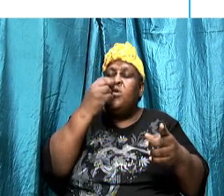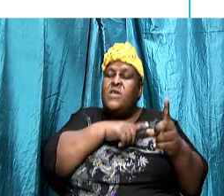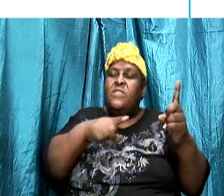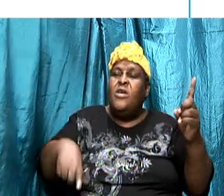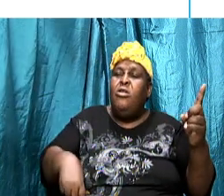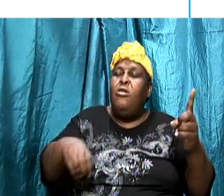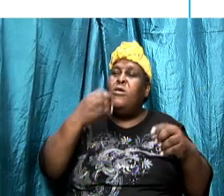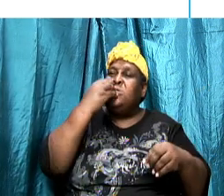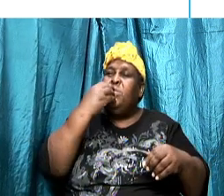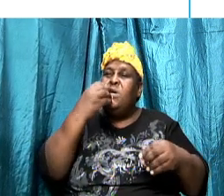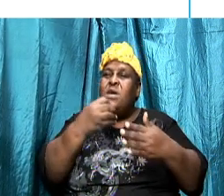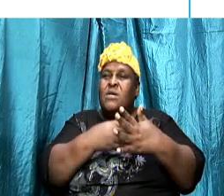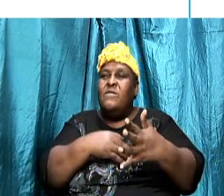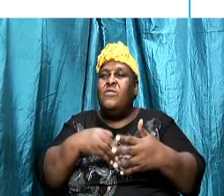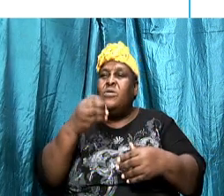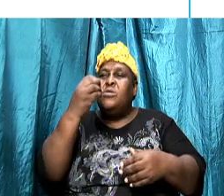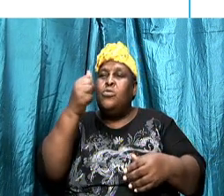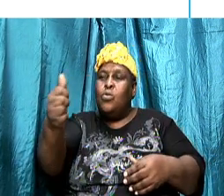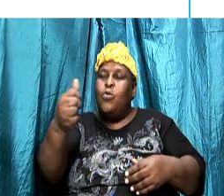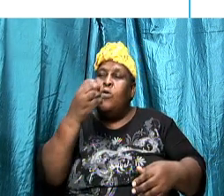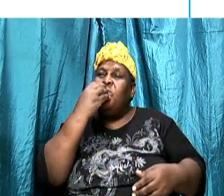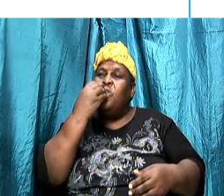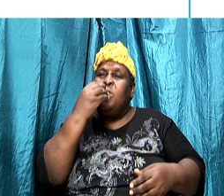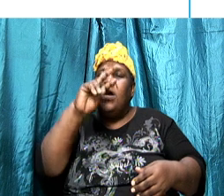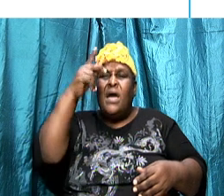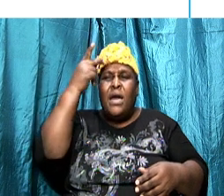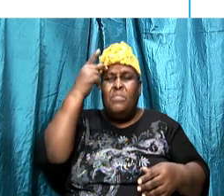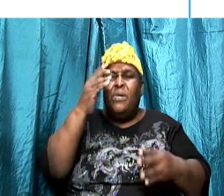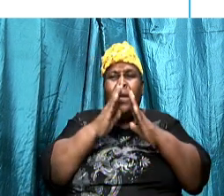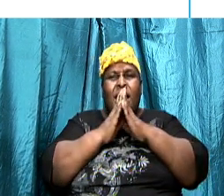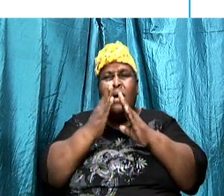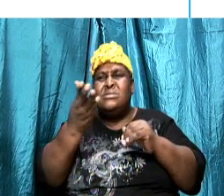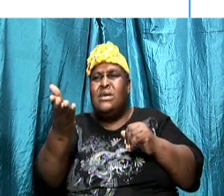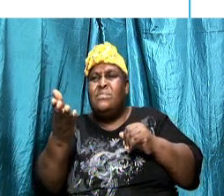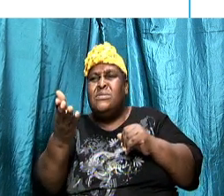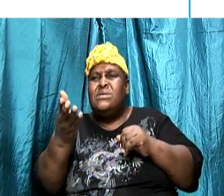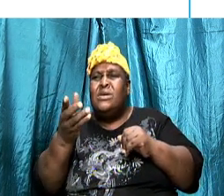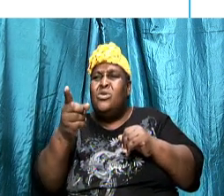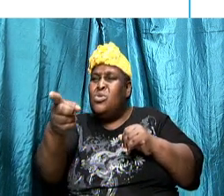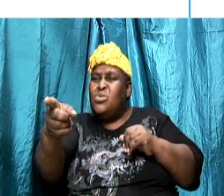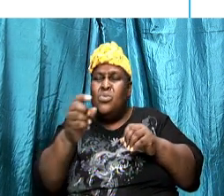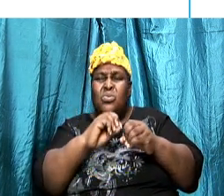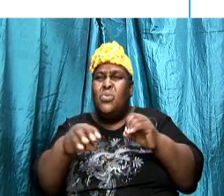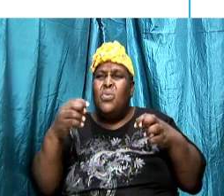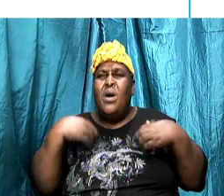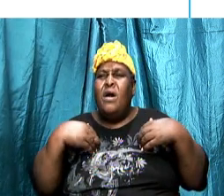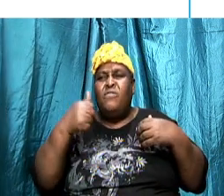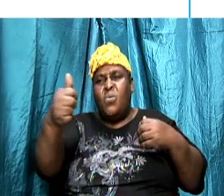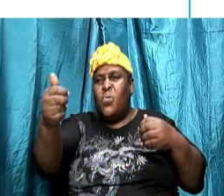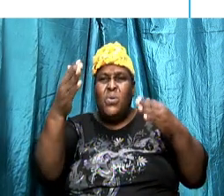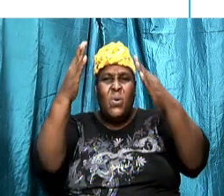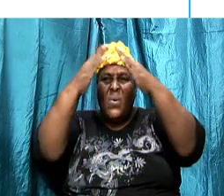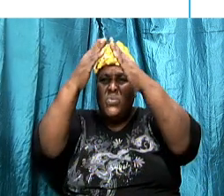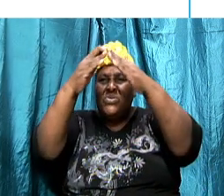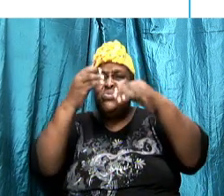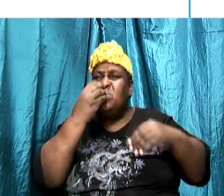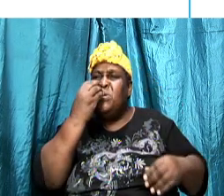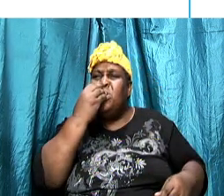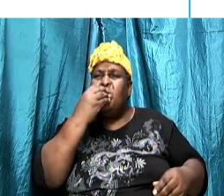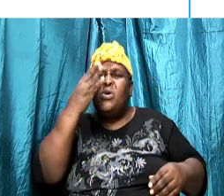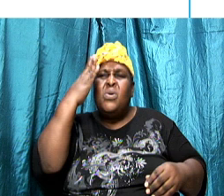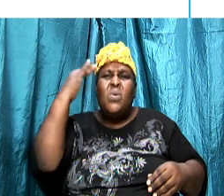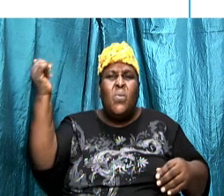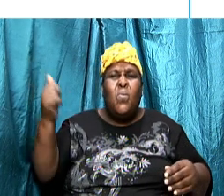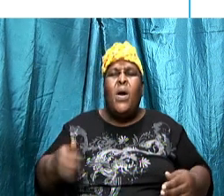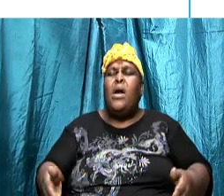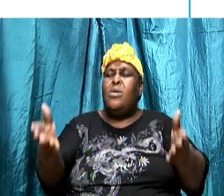their own food. And Paul asked them and said, look here, man, you guys, you don't have your own house to eat. Why are you come